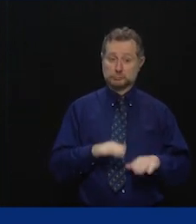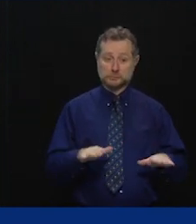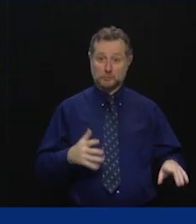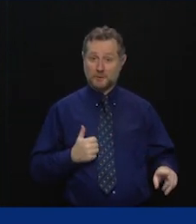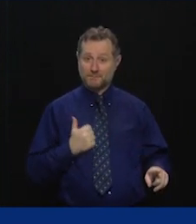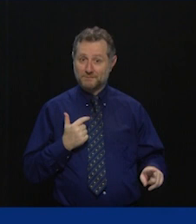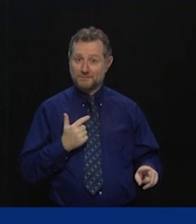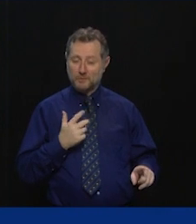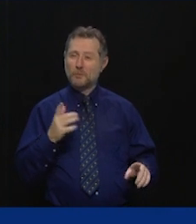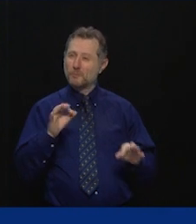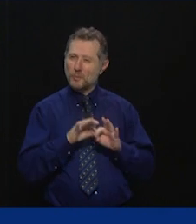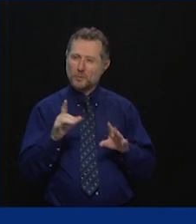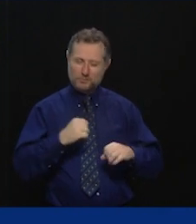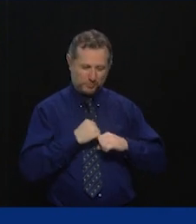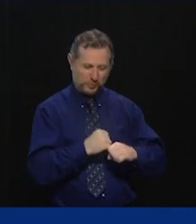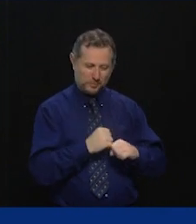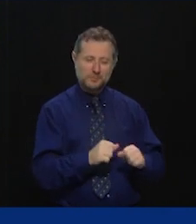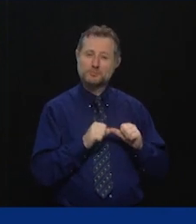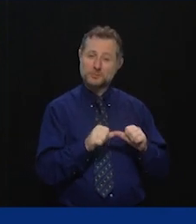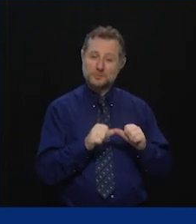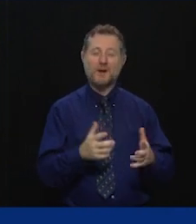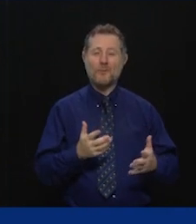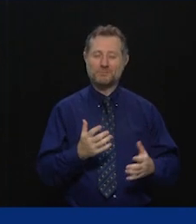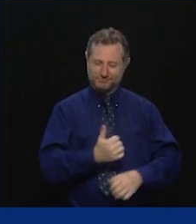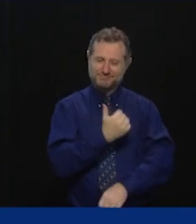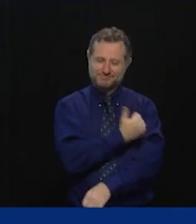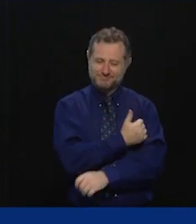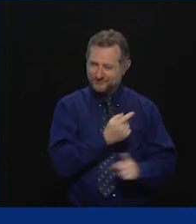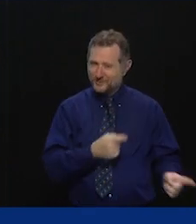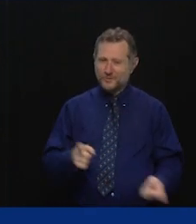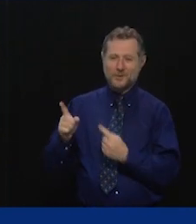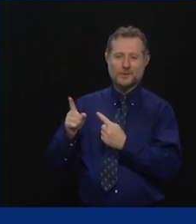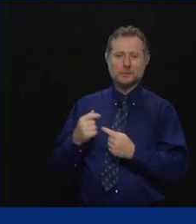an important way you can do just that. It's a way to show love.